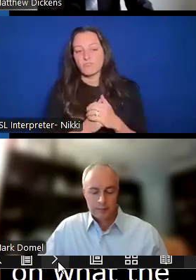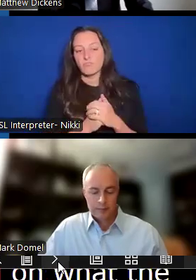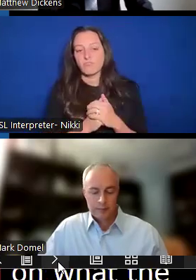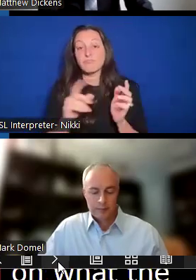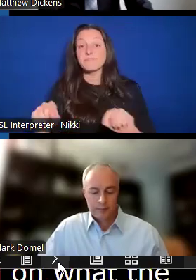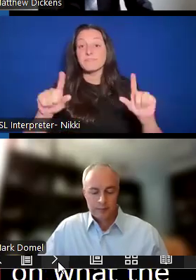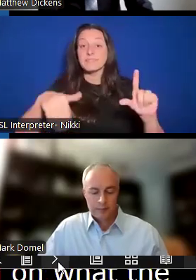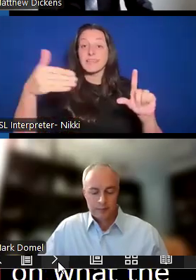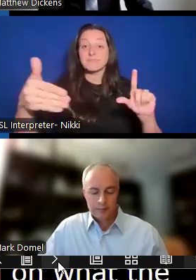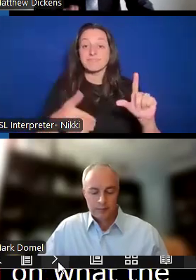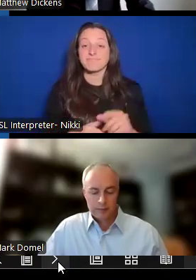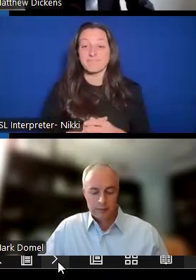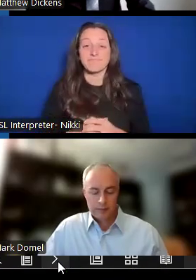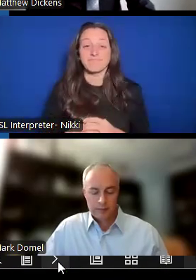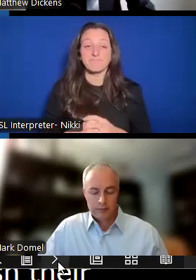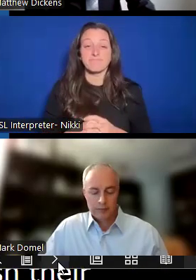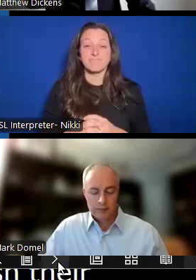Slide.